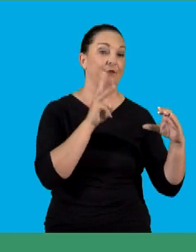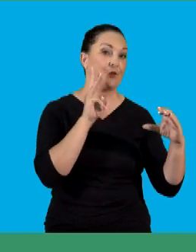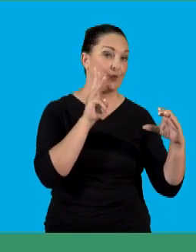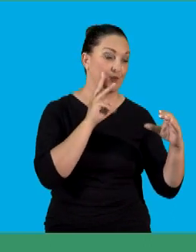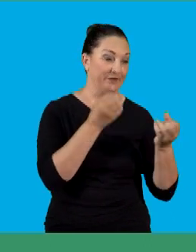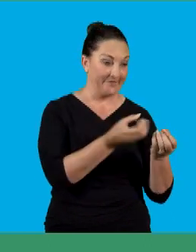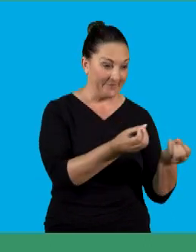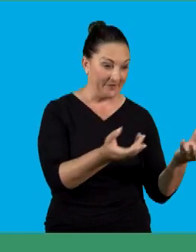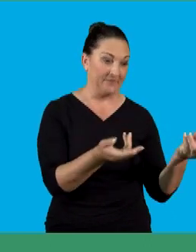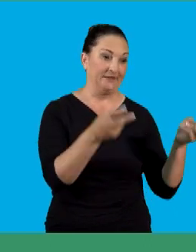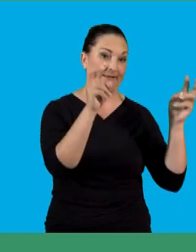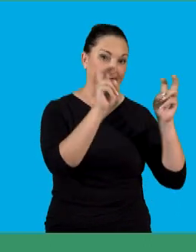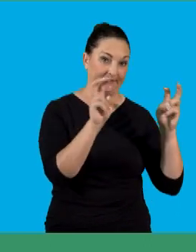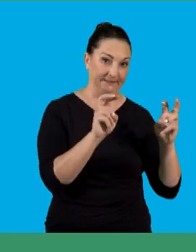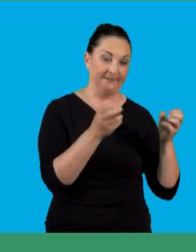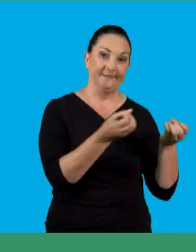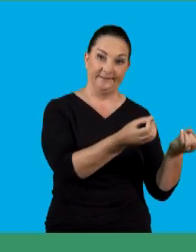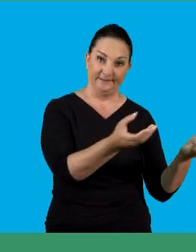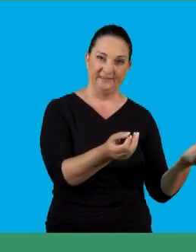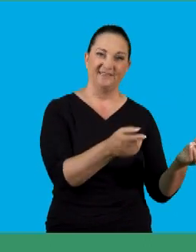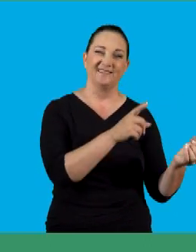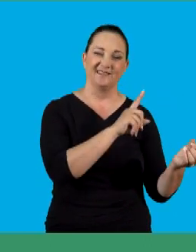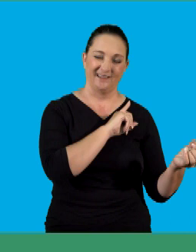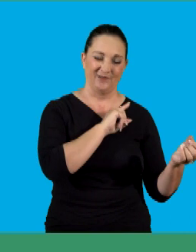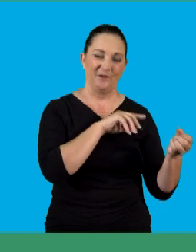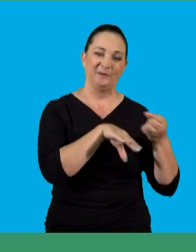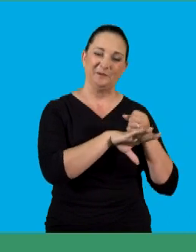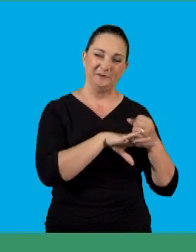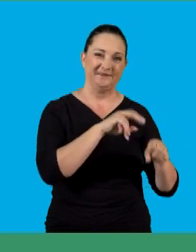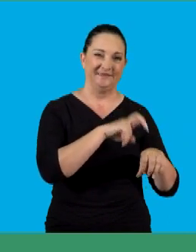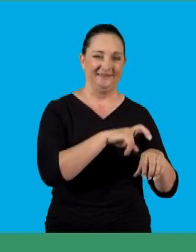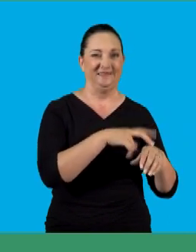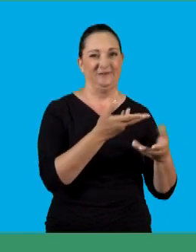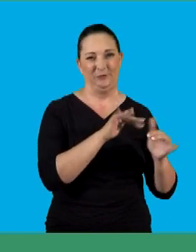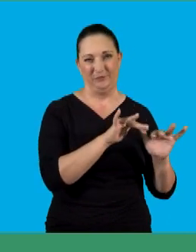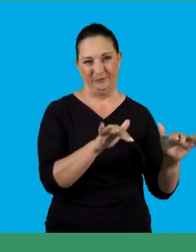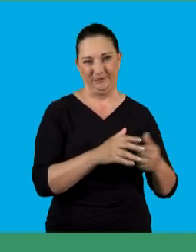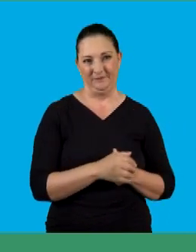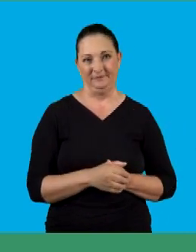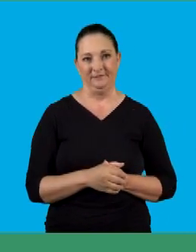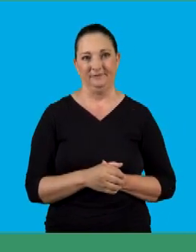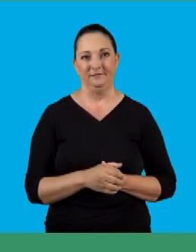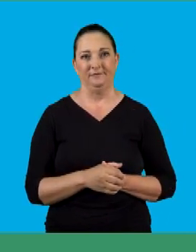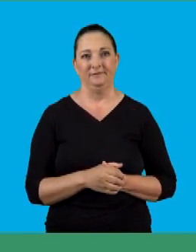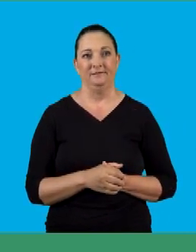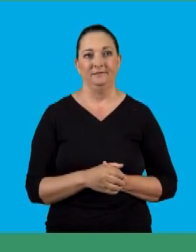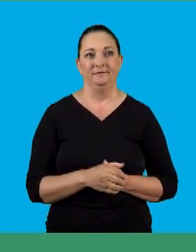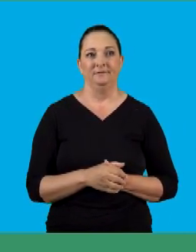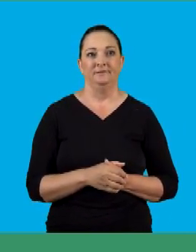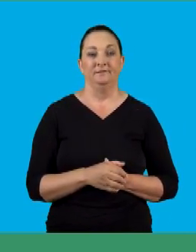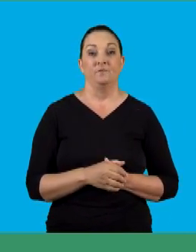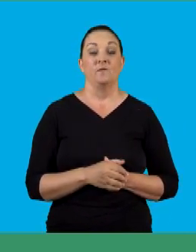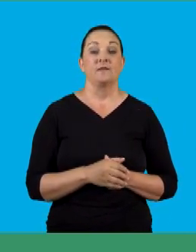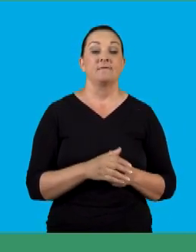provide water and electricity, because those are the basic needs of humans. Improve the general standard